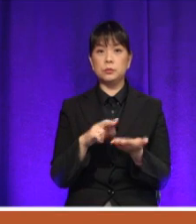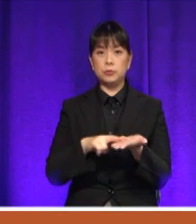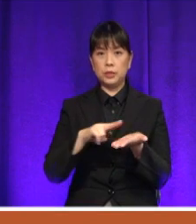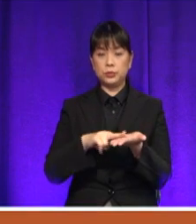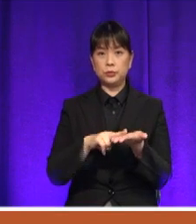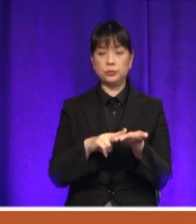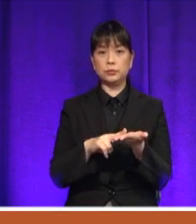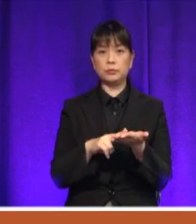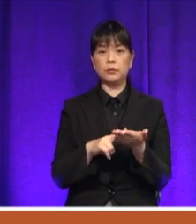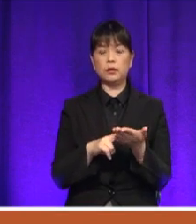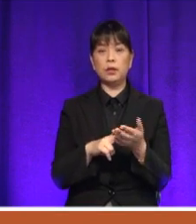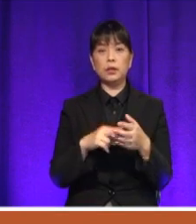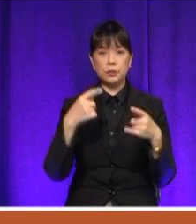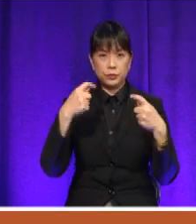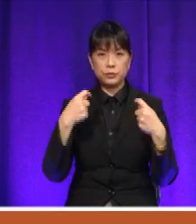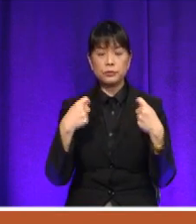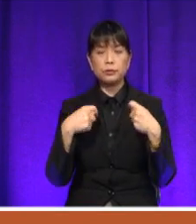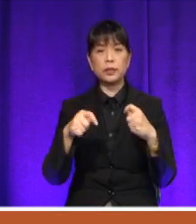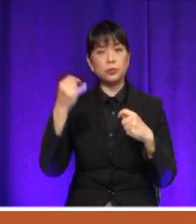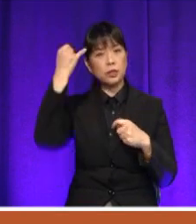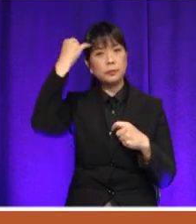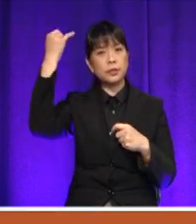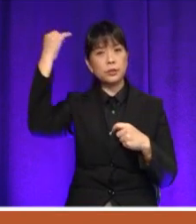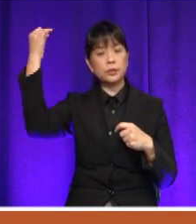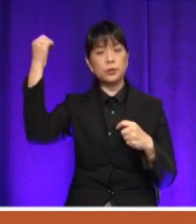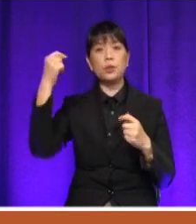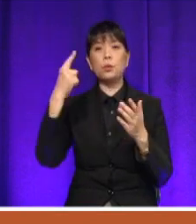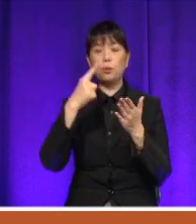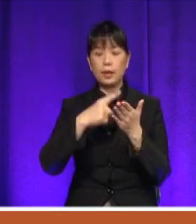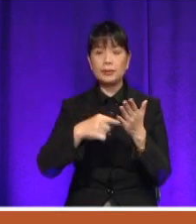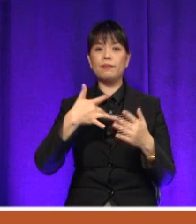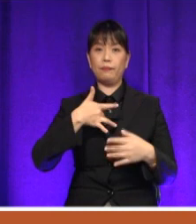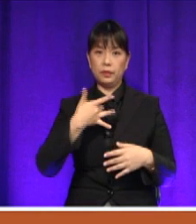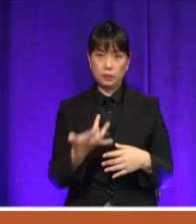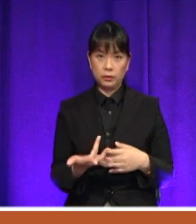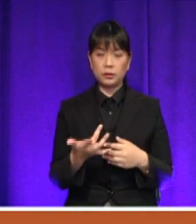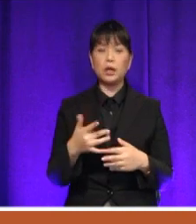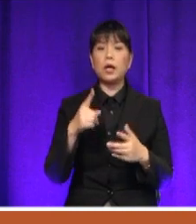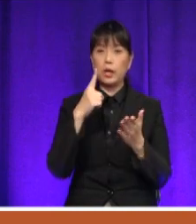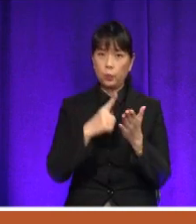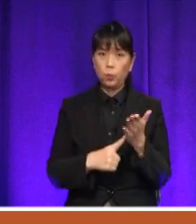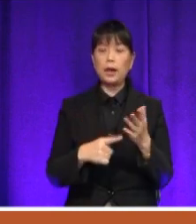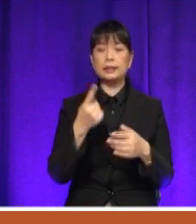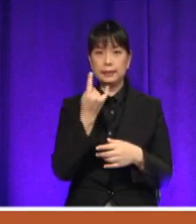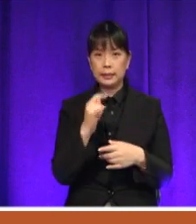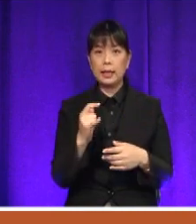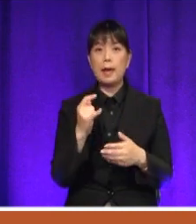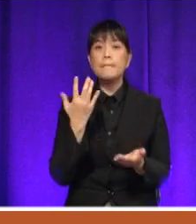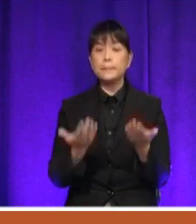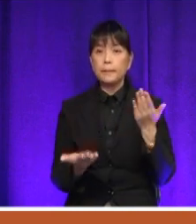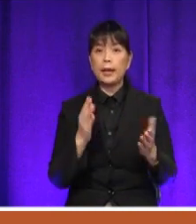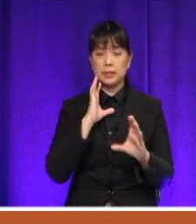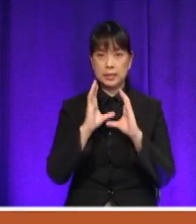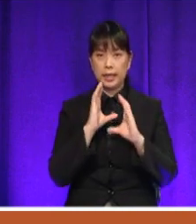to imagine how the speakers might feel and what they might say. That basically summarizes what I mentioned just